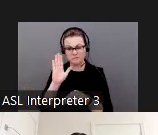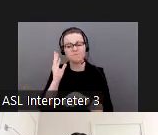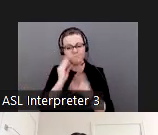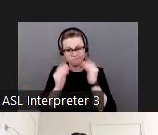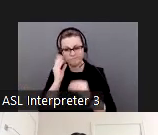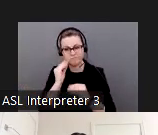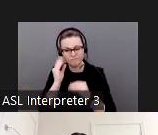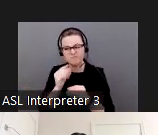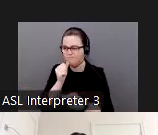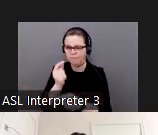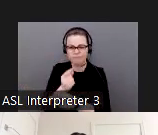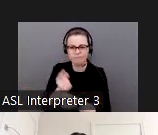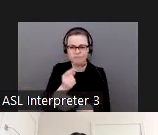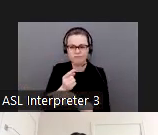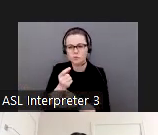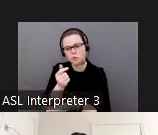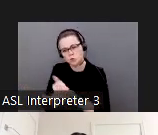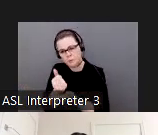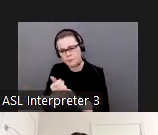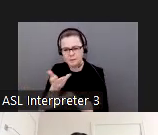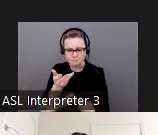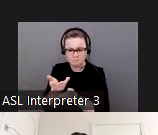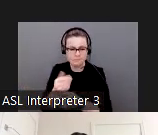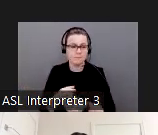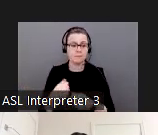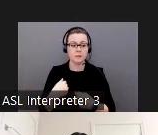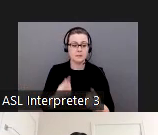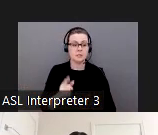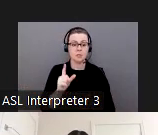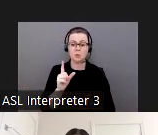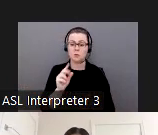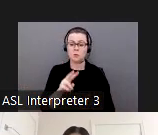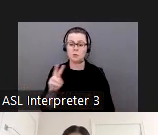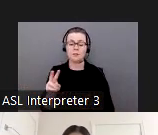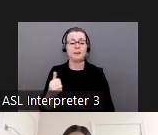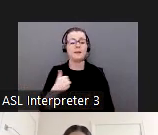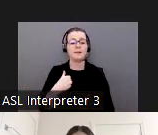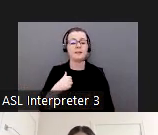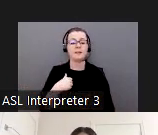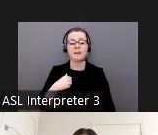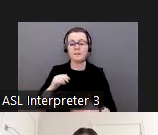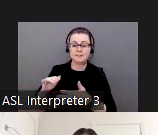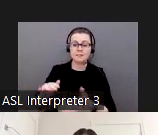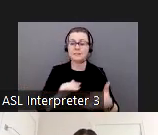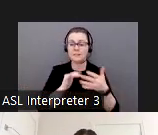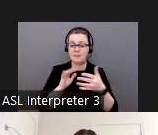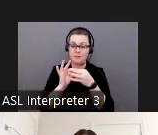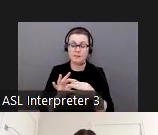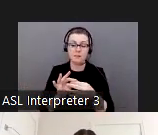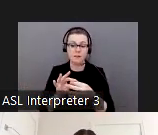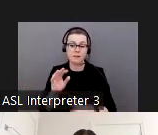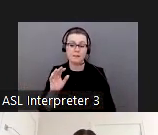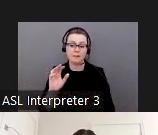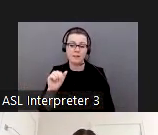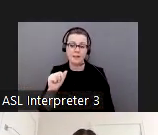in 2022, excuse me, the Canadian Longitudinal Study on Aging has provided